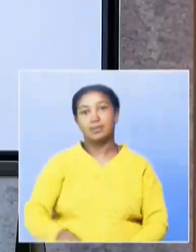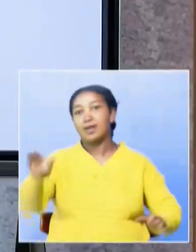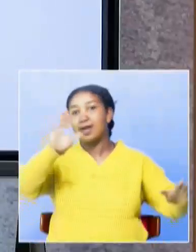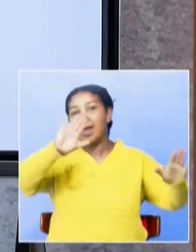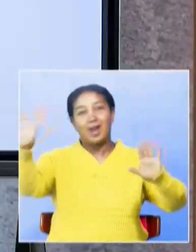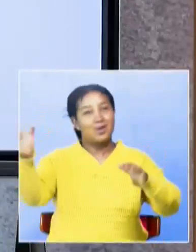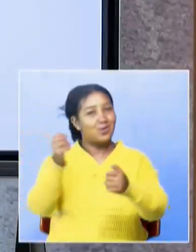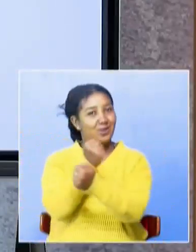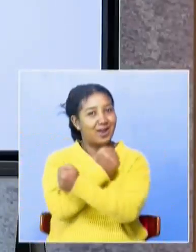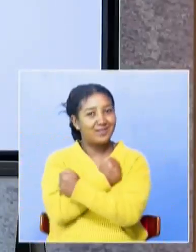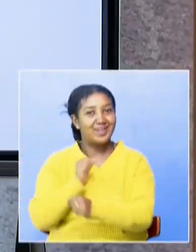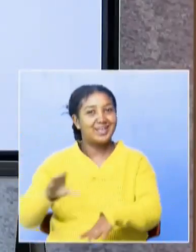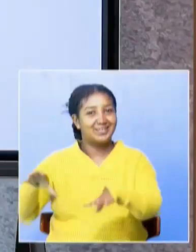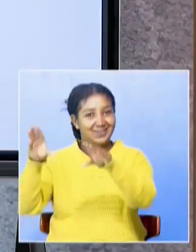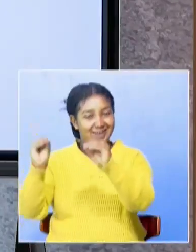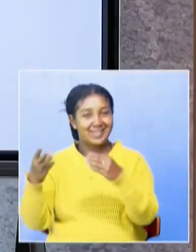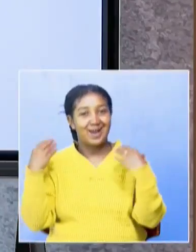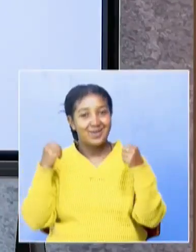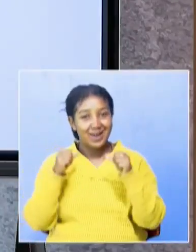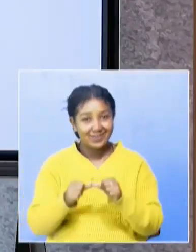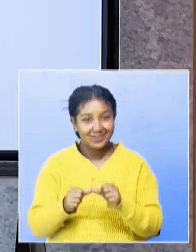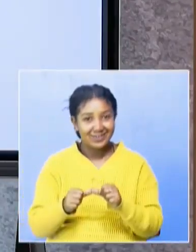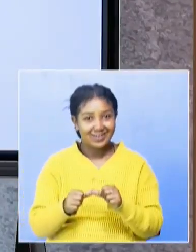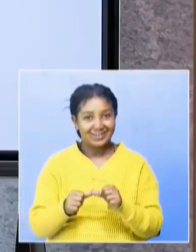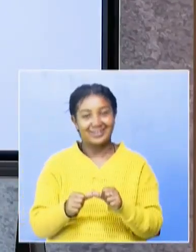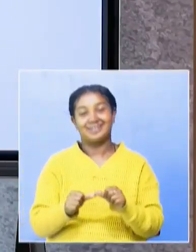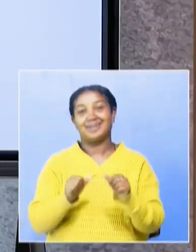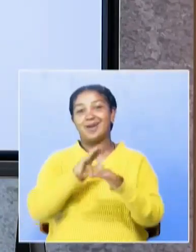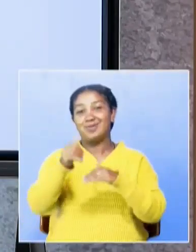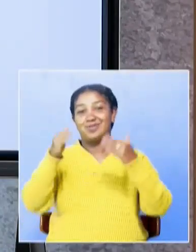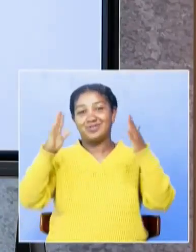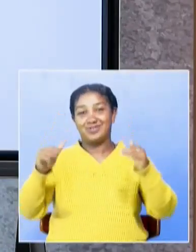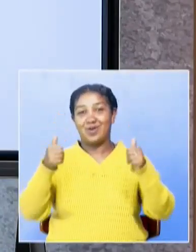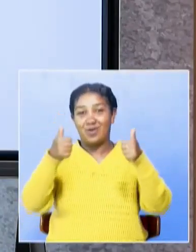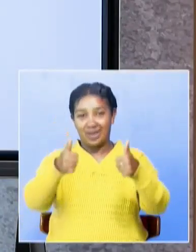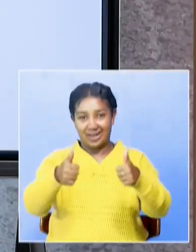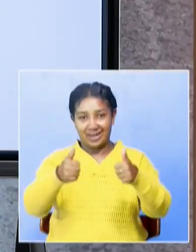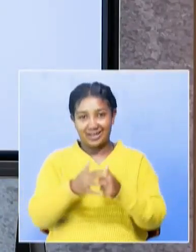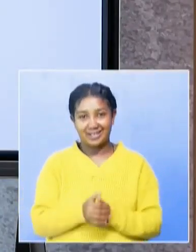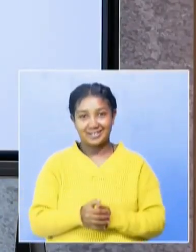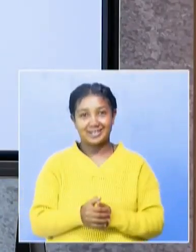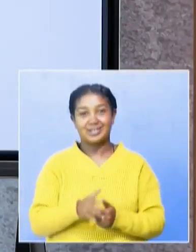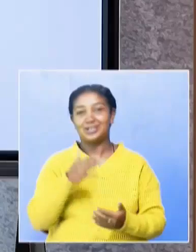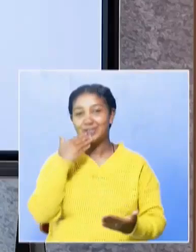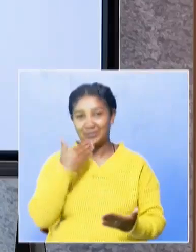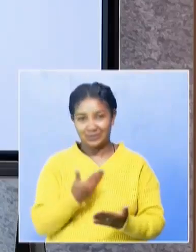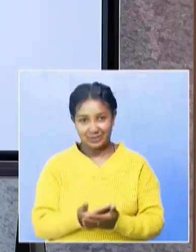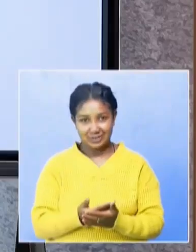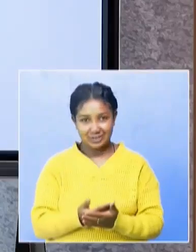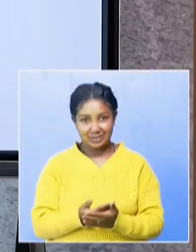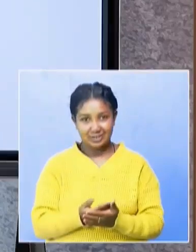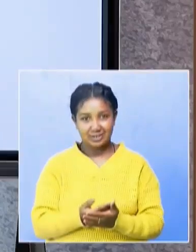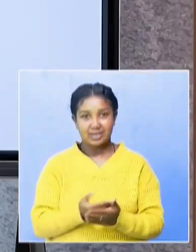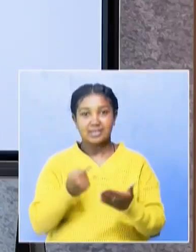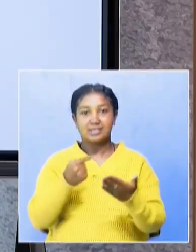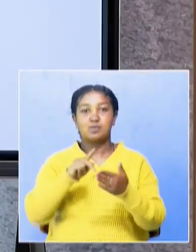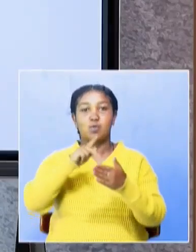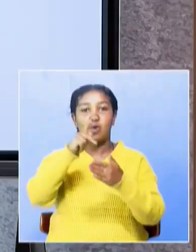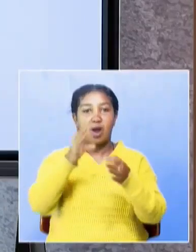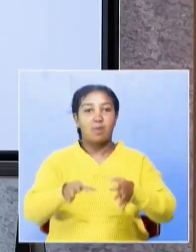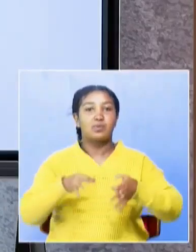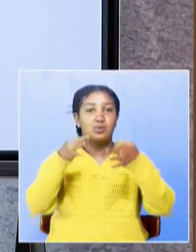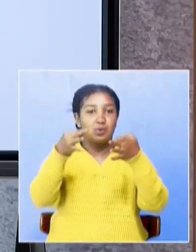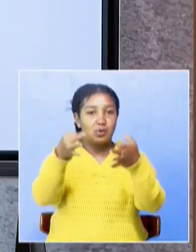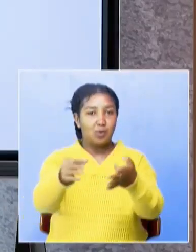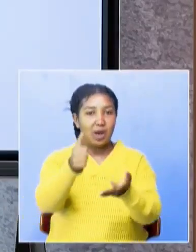Hello, lovely students. How are you doing? I hope everything is okay. Good. This program is brought